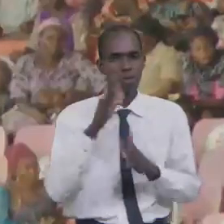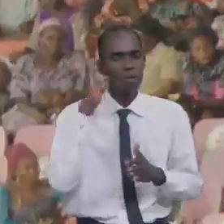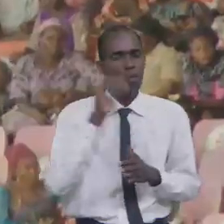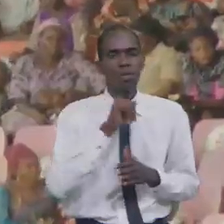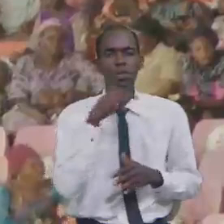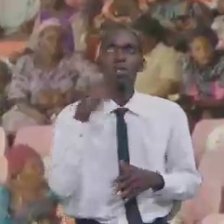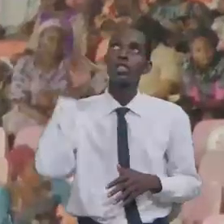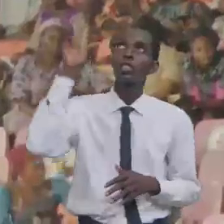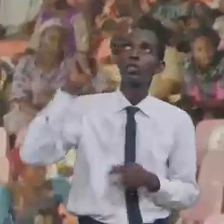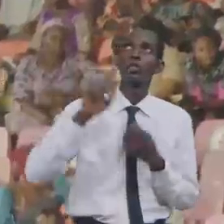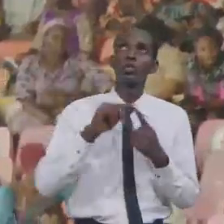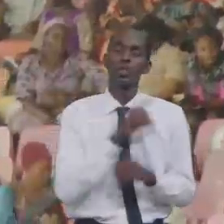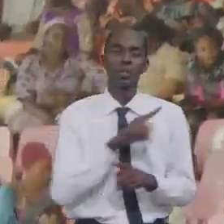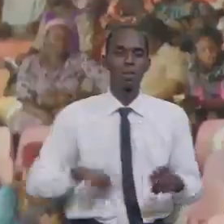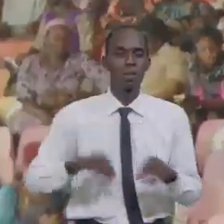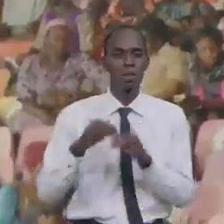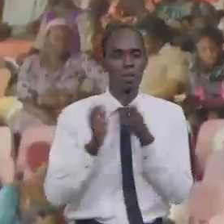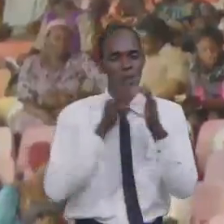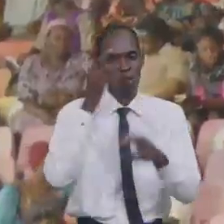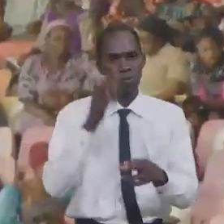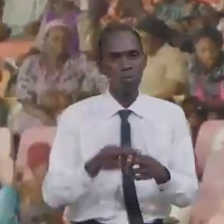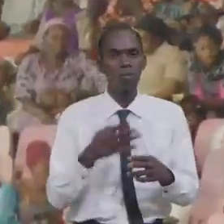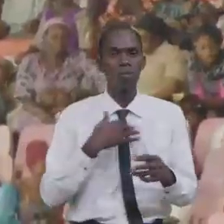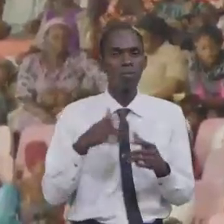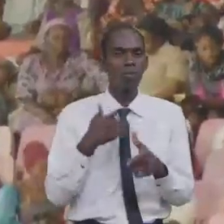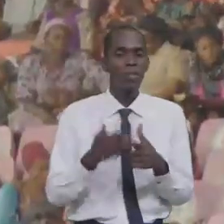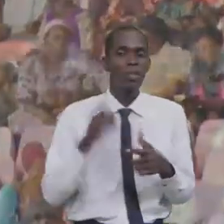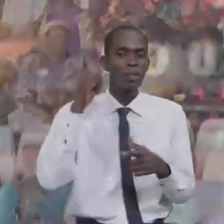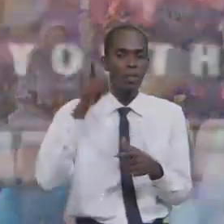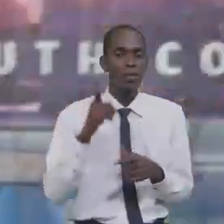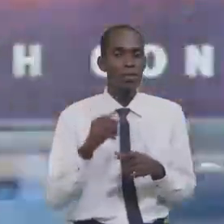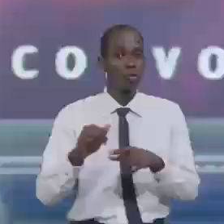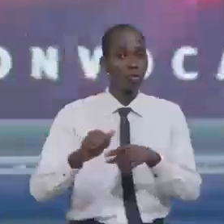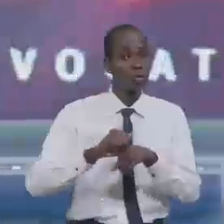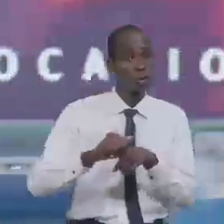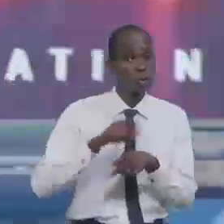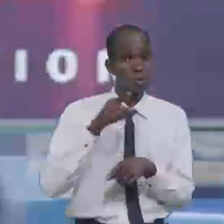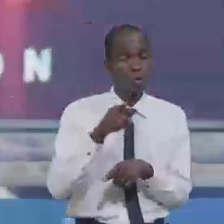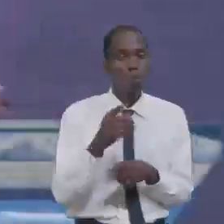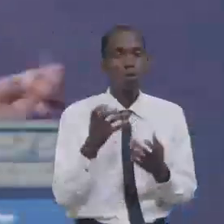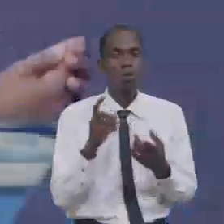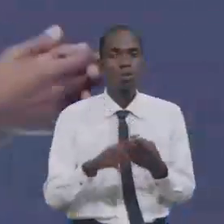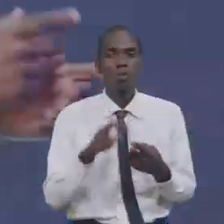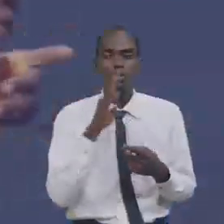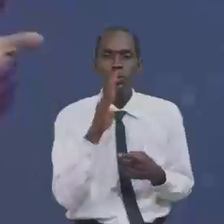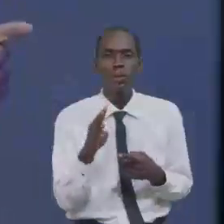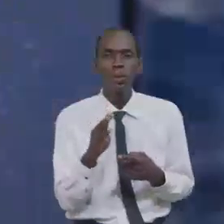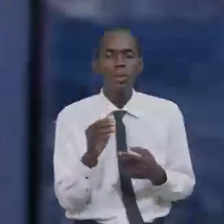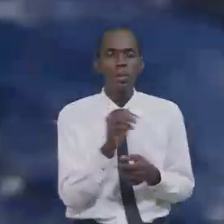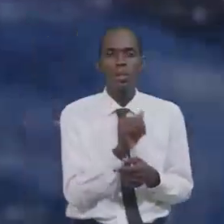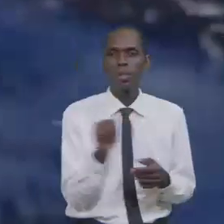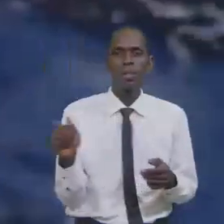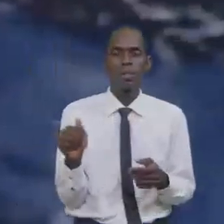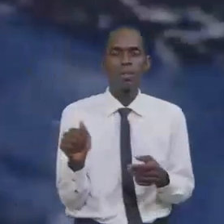Lord in Jesus' name. And then he models you. He wants you to be a trophy. He wants you to be